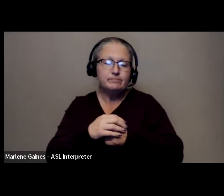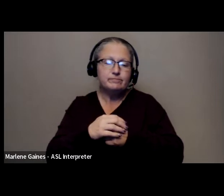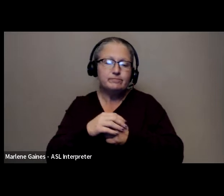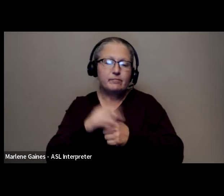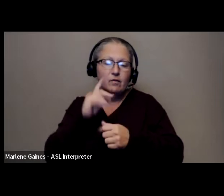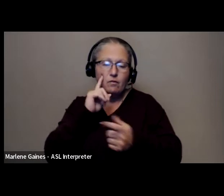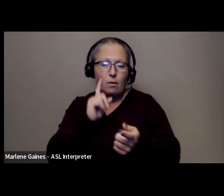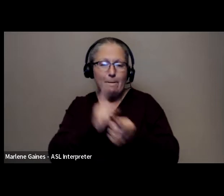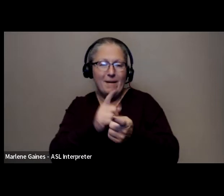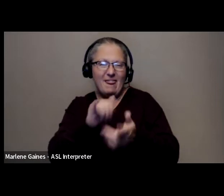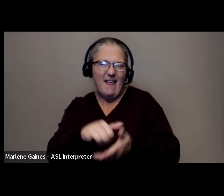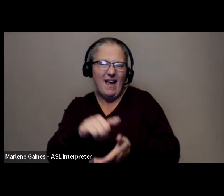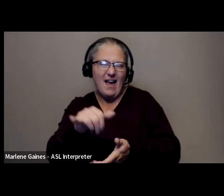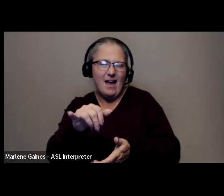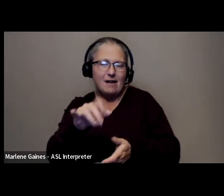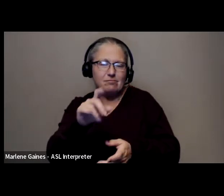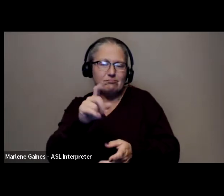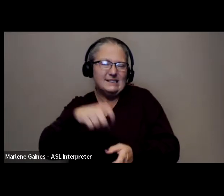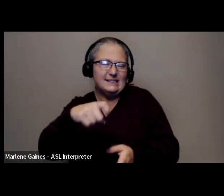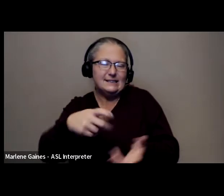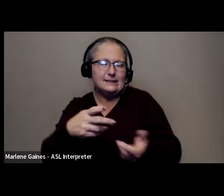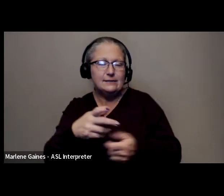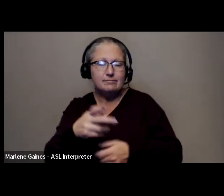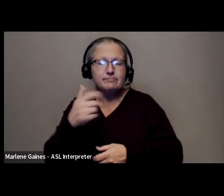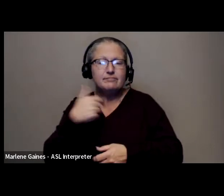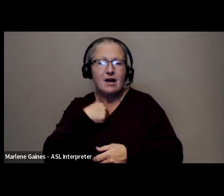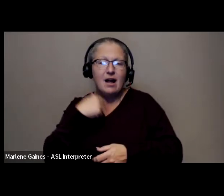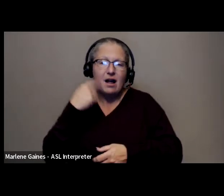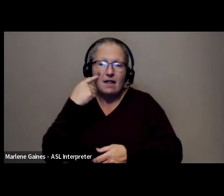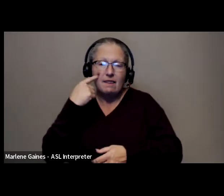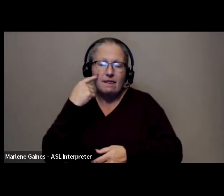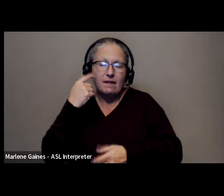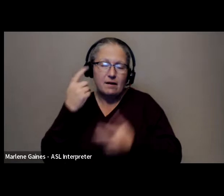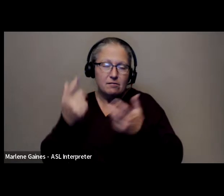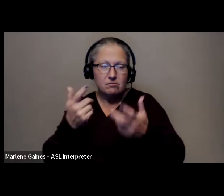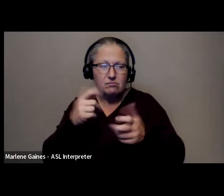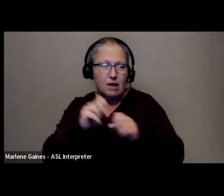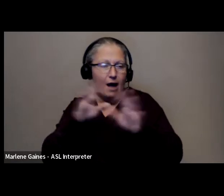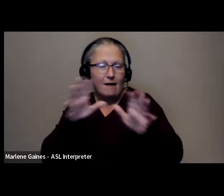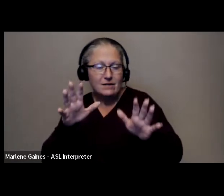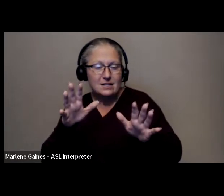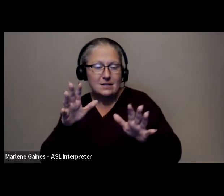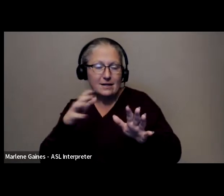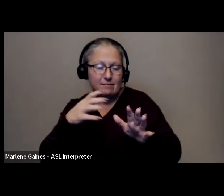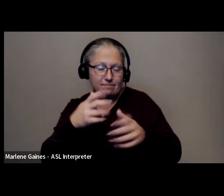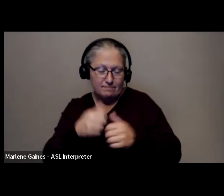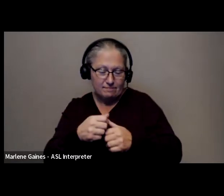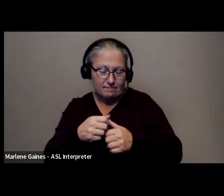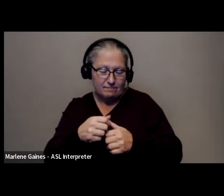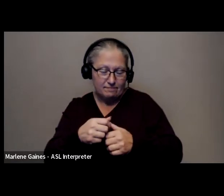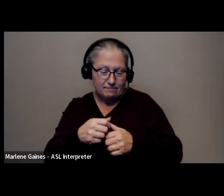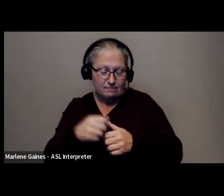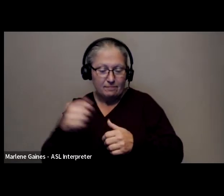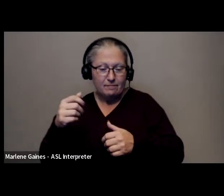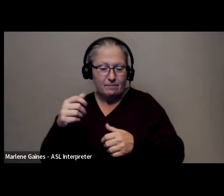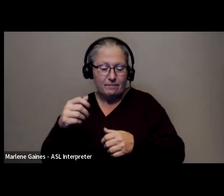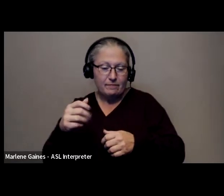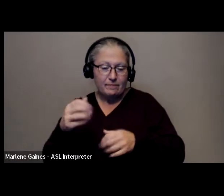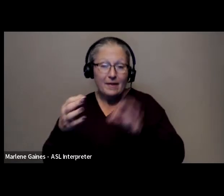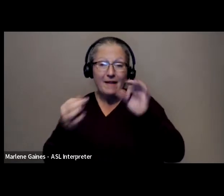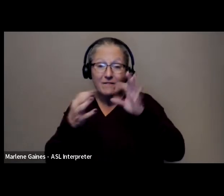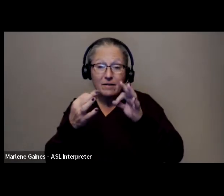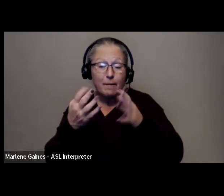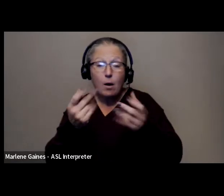that meet this need. So yeah, I think we can, obviously the information and the feedback is that we still